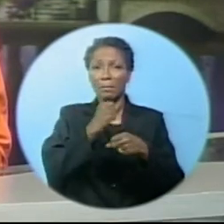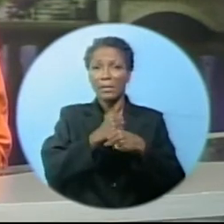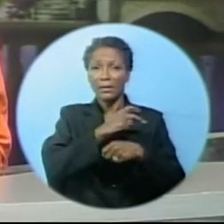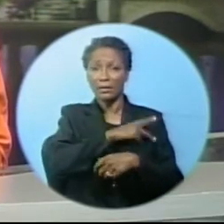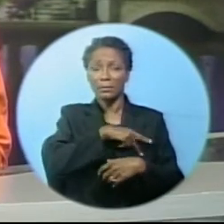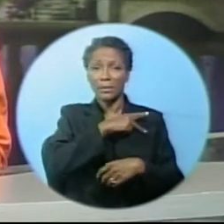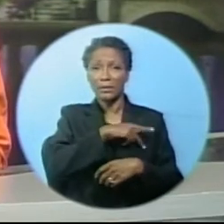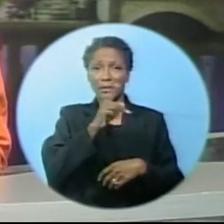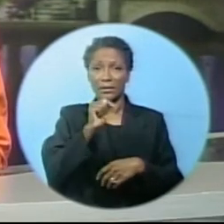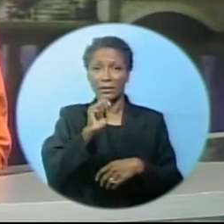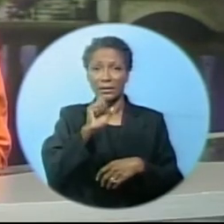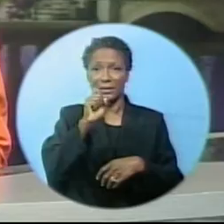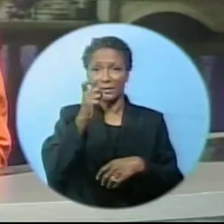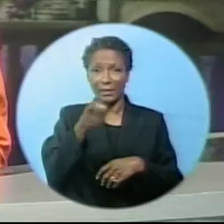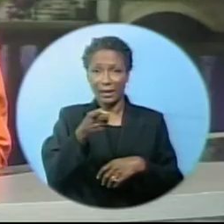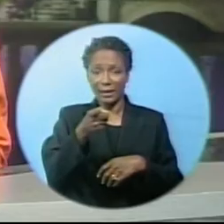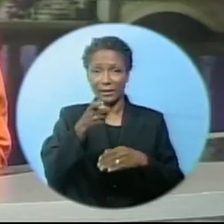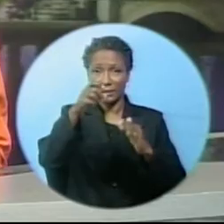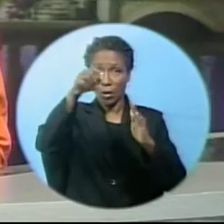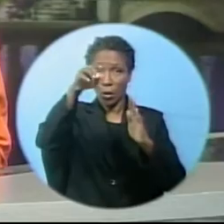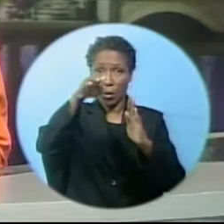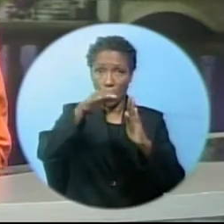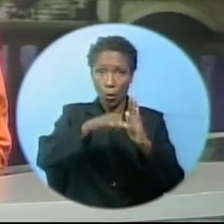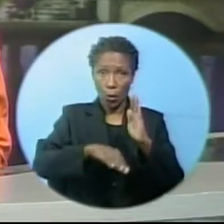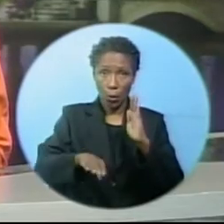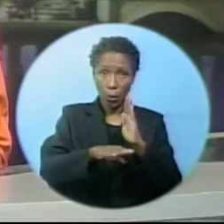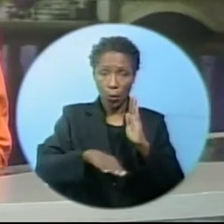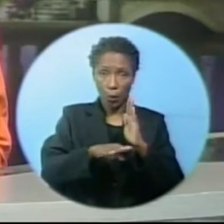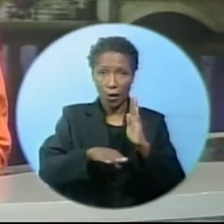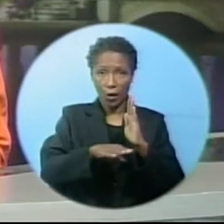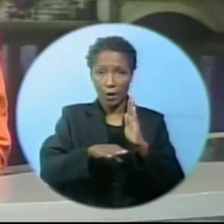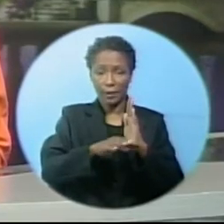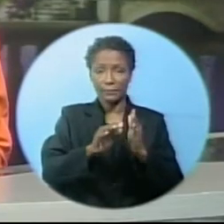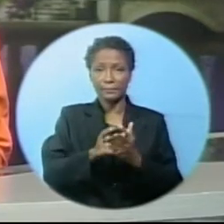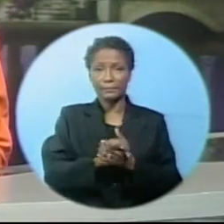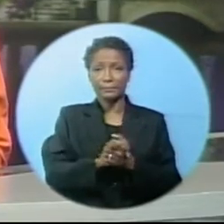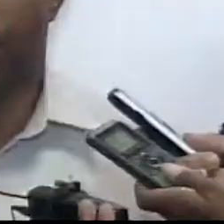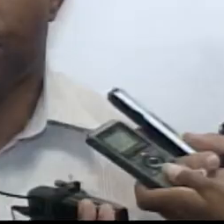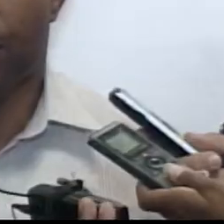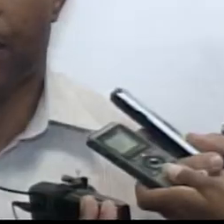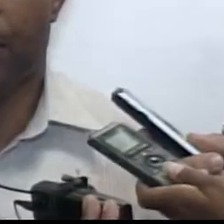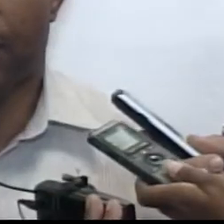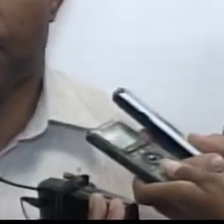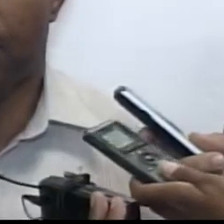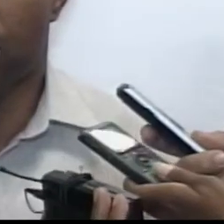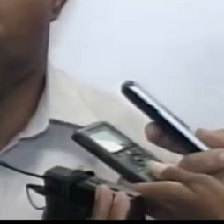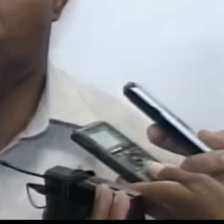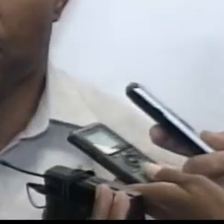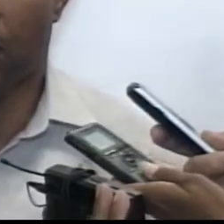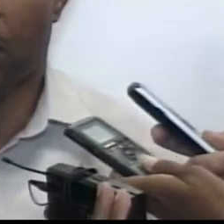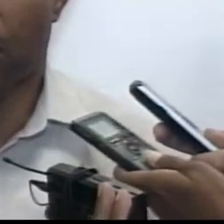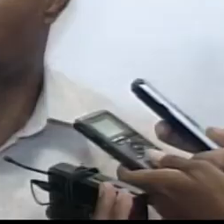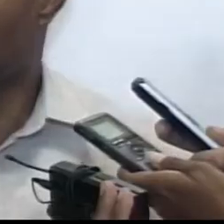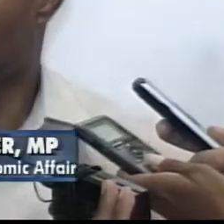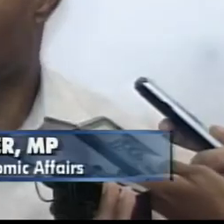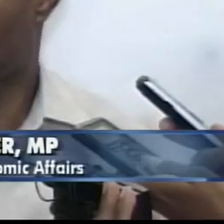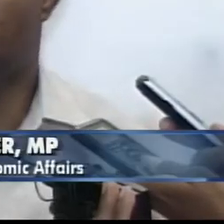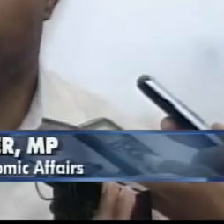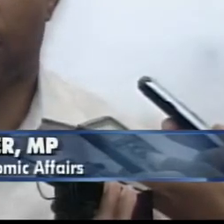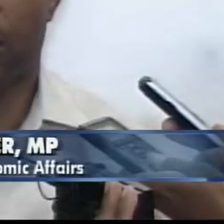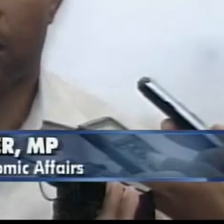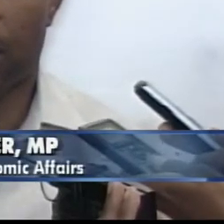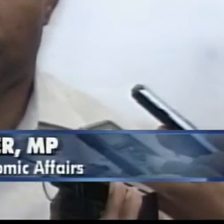an issue that continues to engage the attention of his ministry ahead of the budget. When we come to the budget,